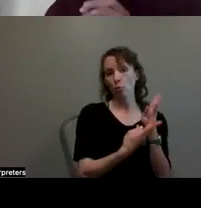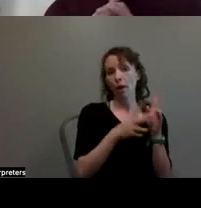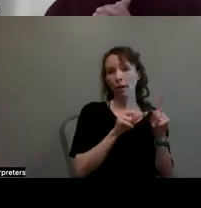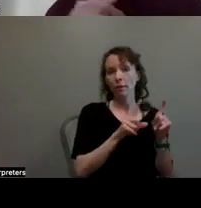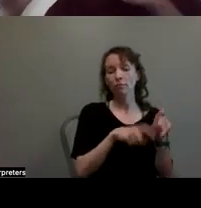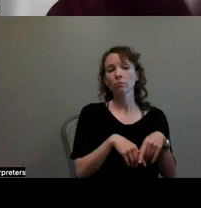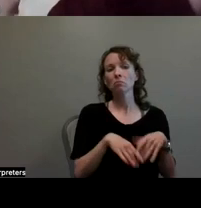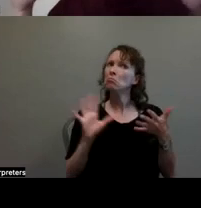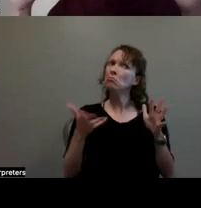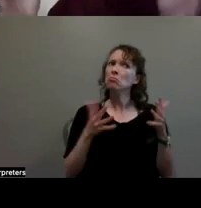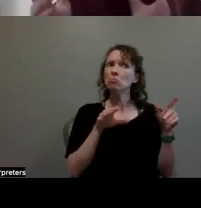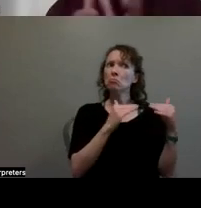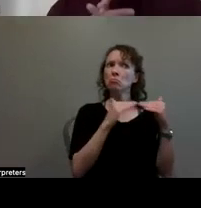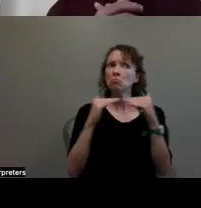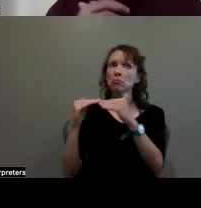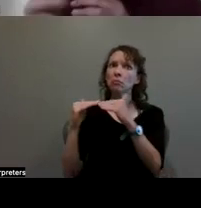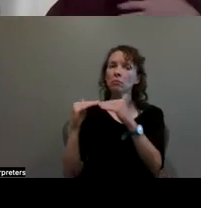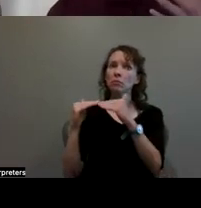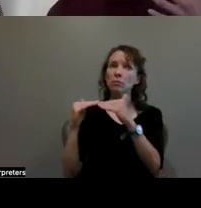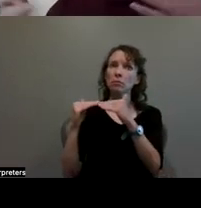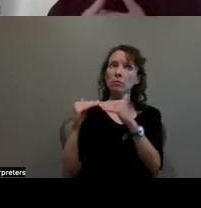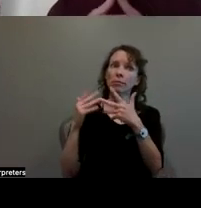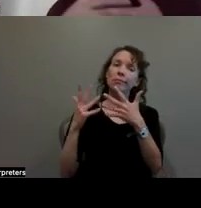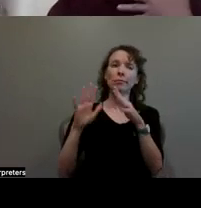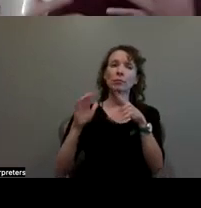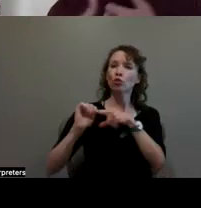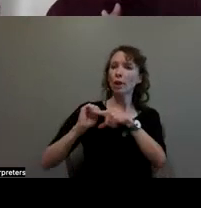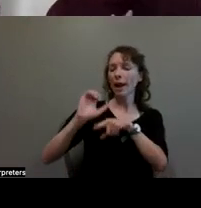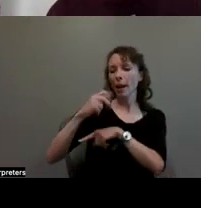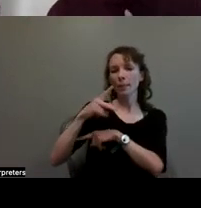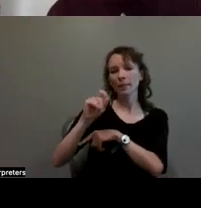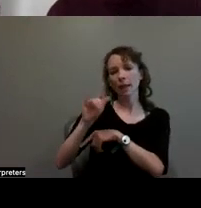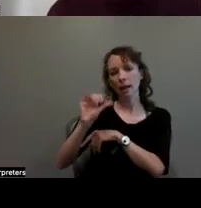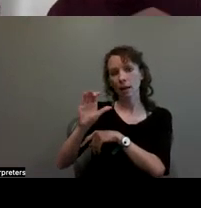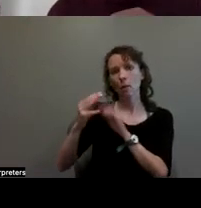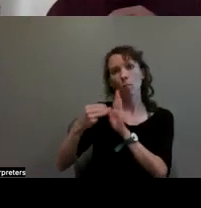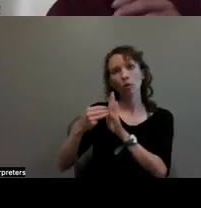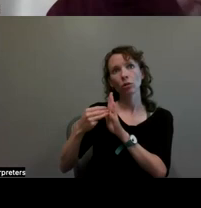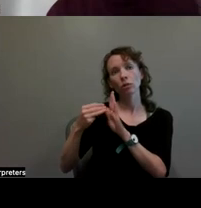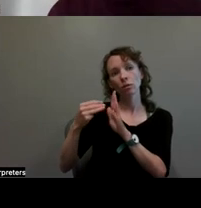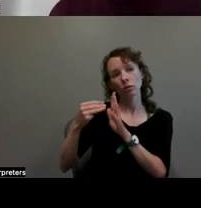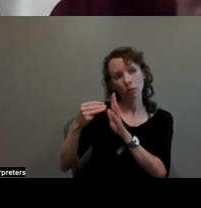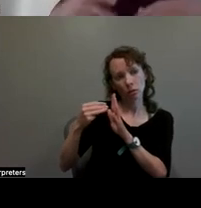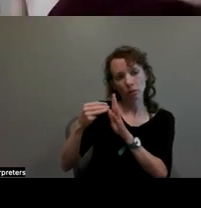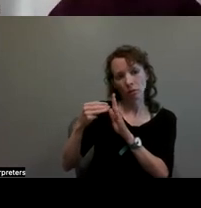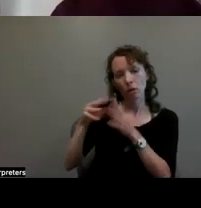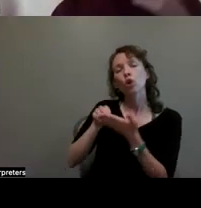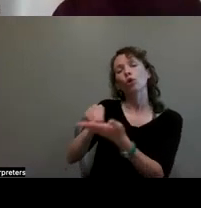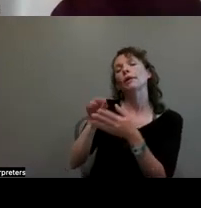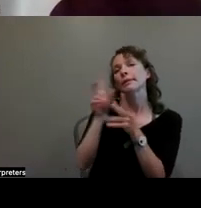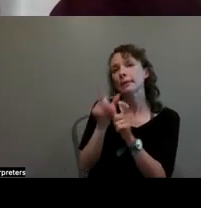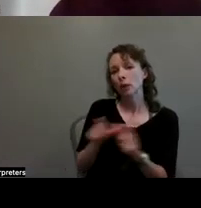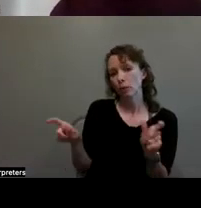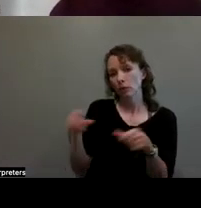just an epistatic model directly on variation within the sequence family. There's been a lot of